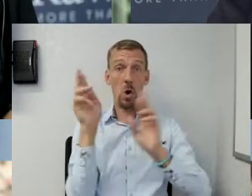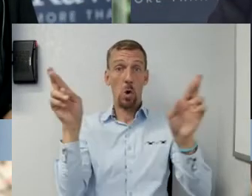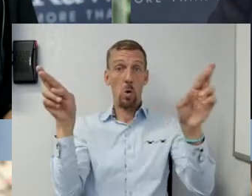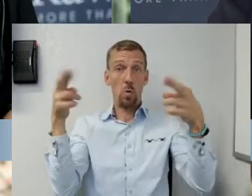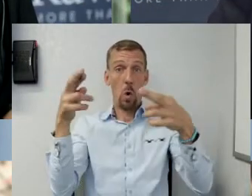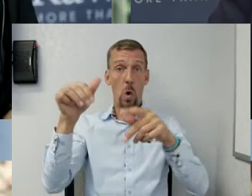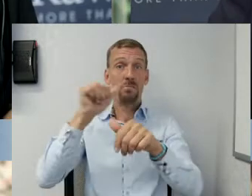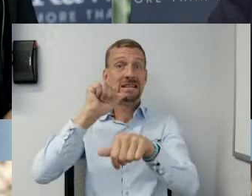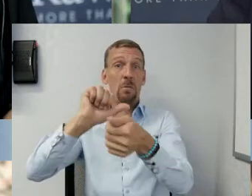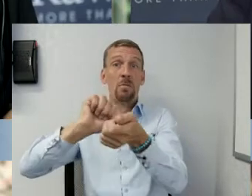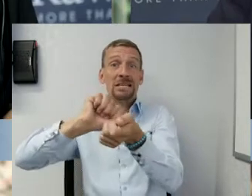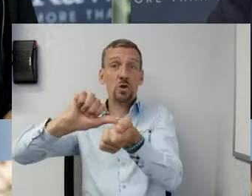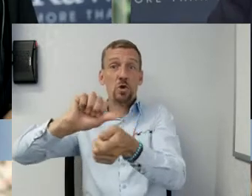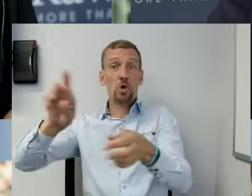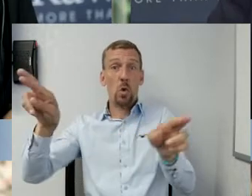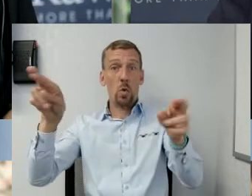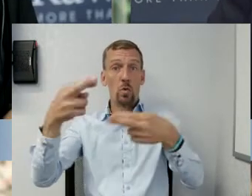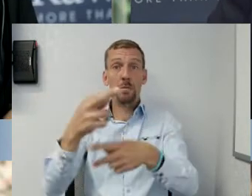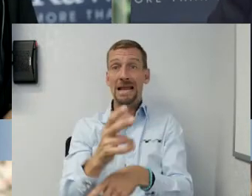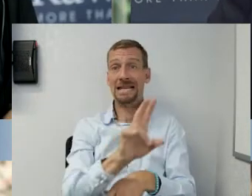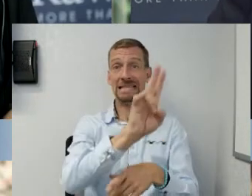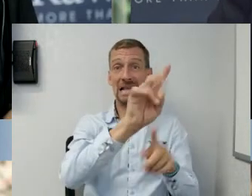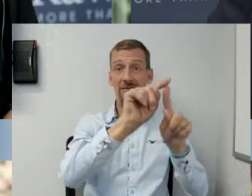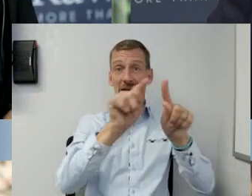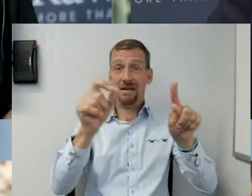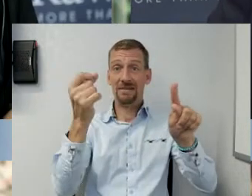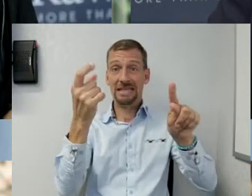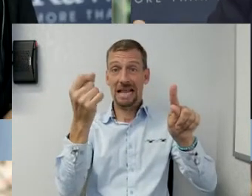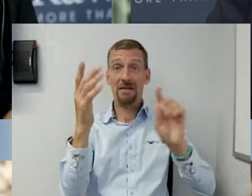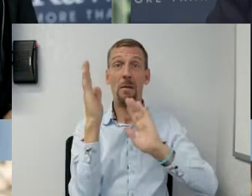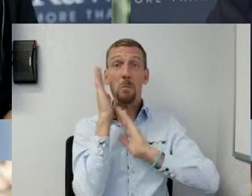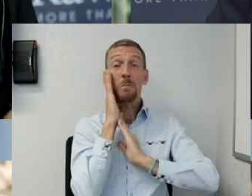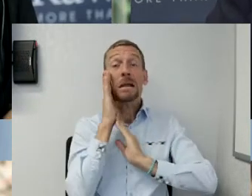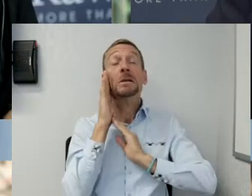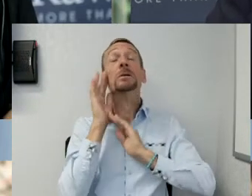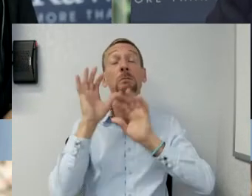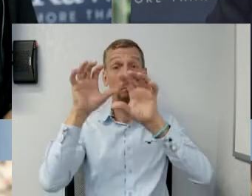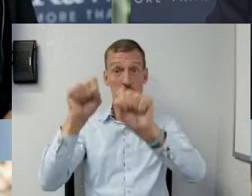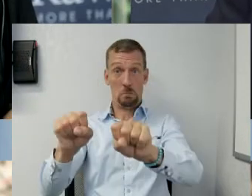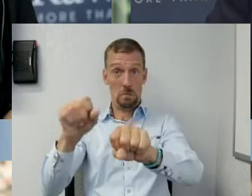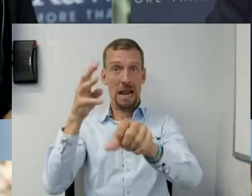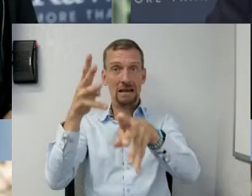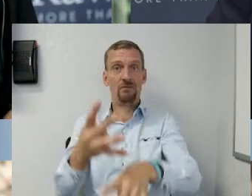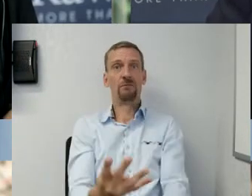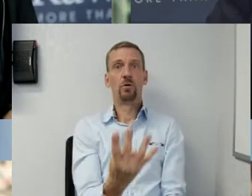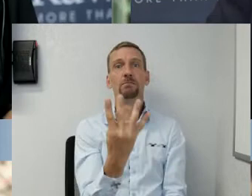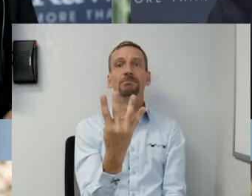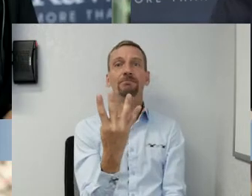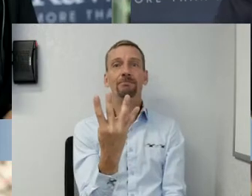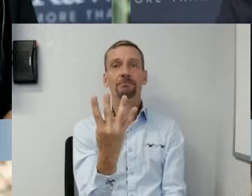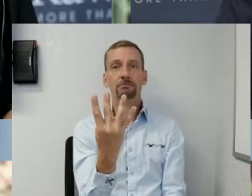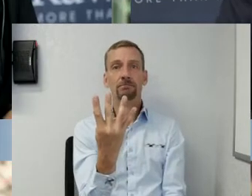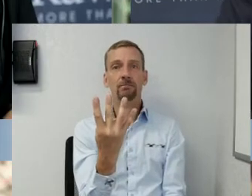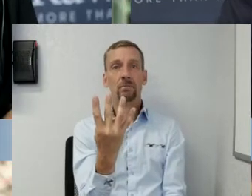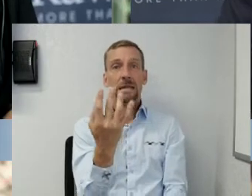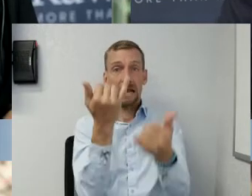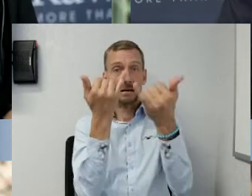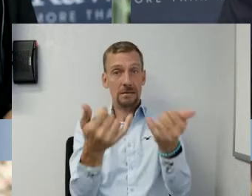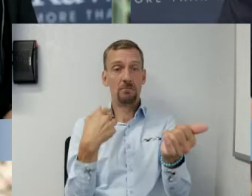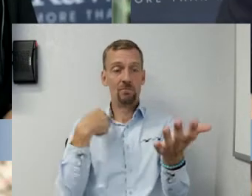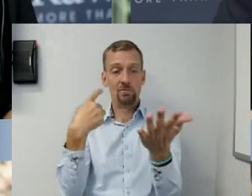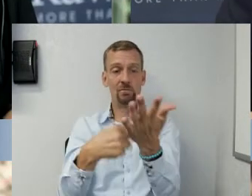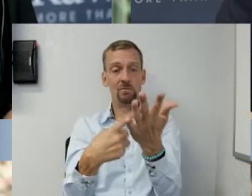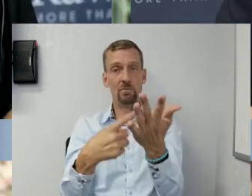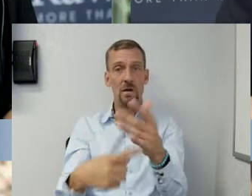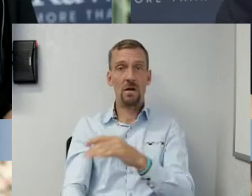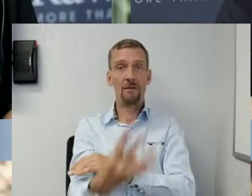largely a surgical unit, 7 of the 11 beds are occupied. That leaves 4. Now as I talk about